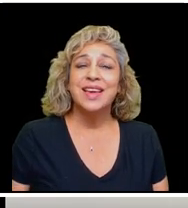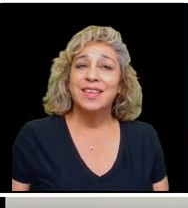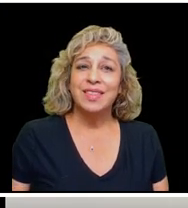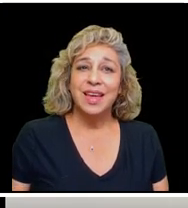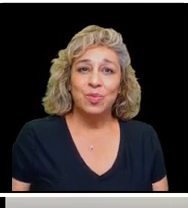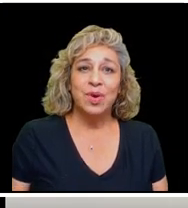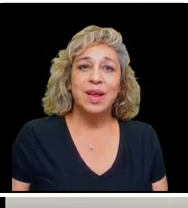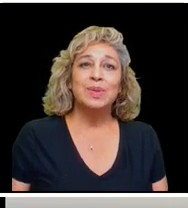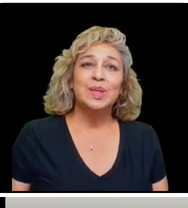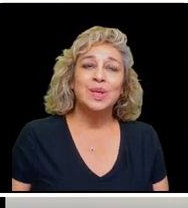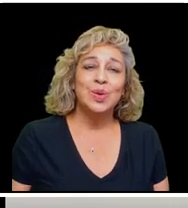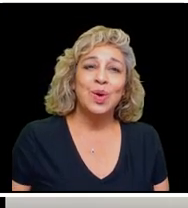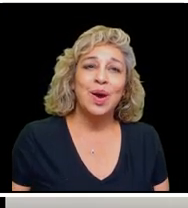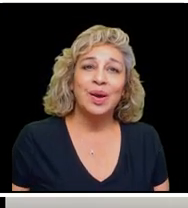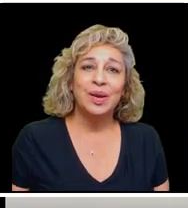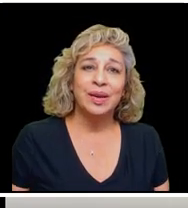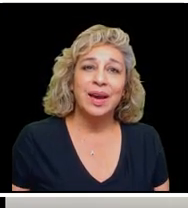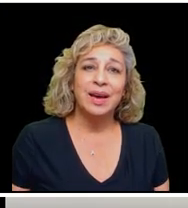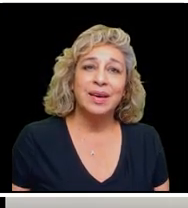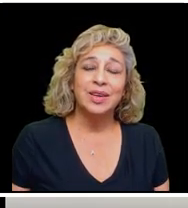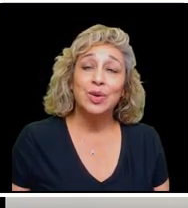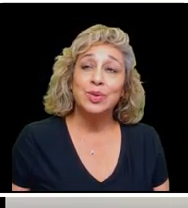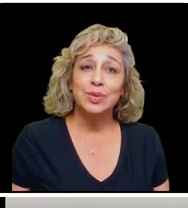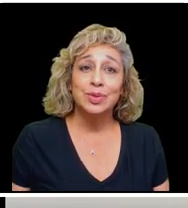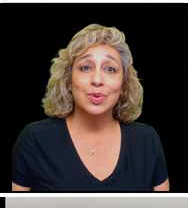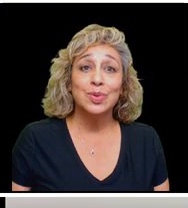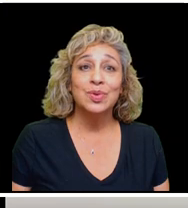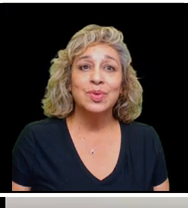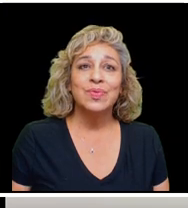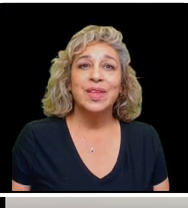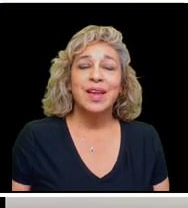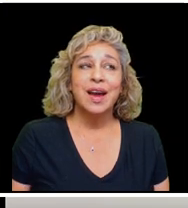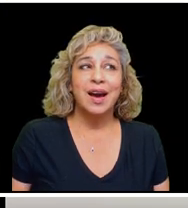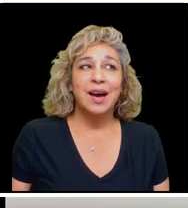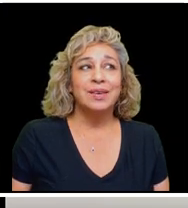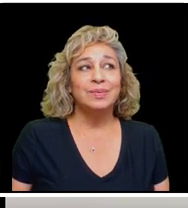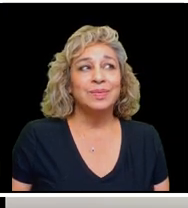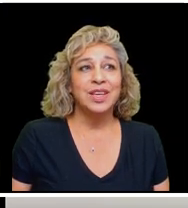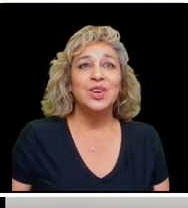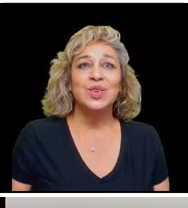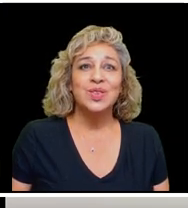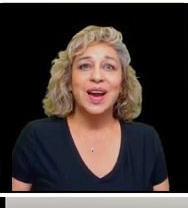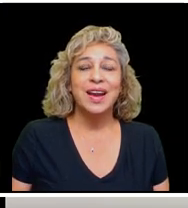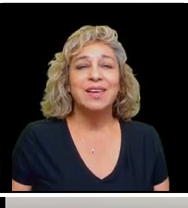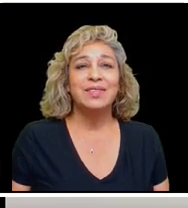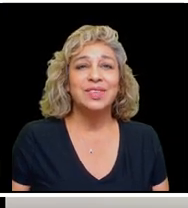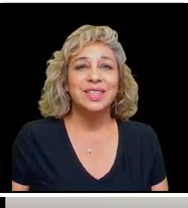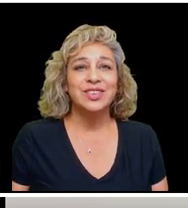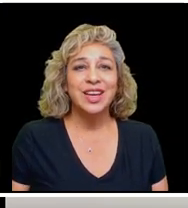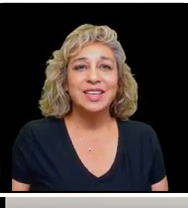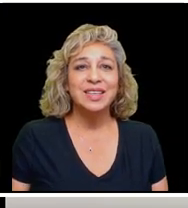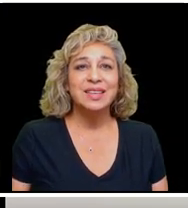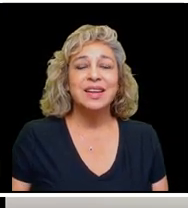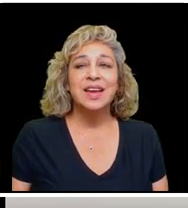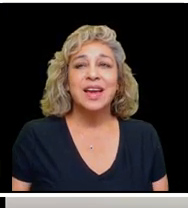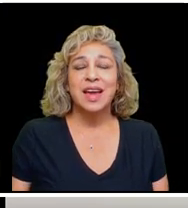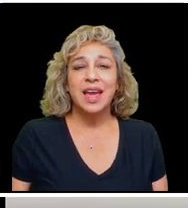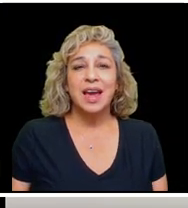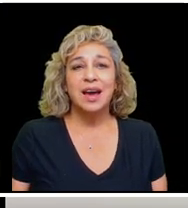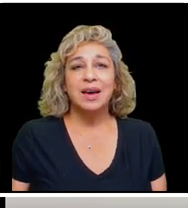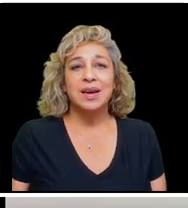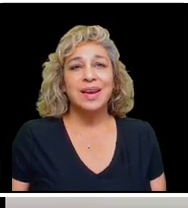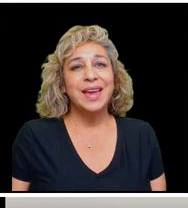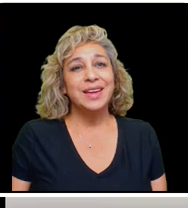that were able to go to school you know to the higher level education